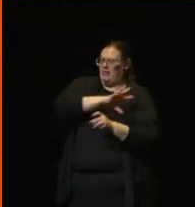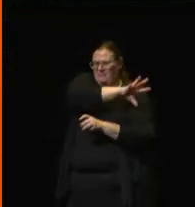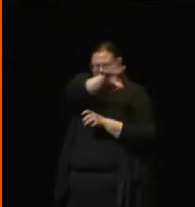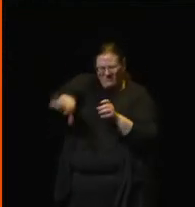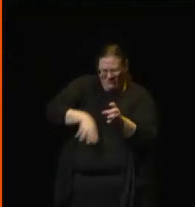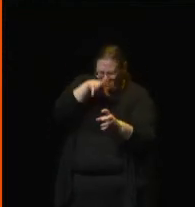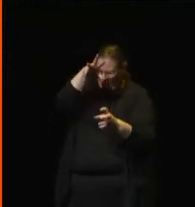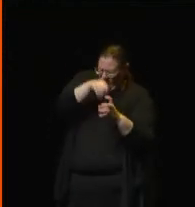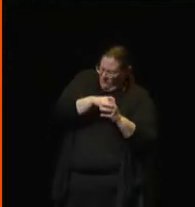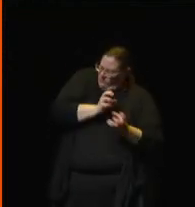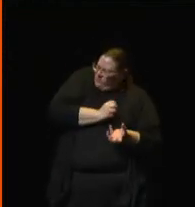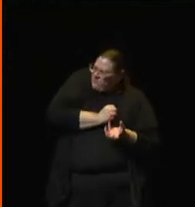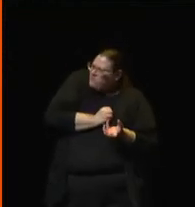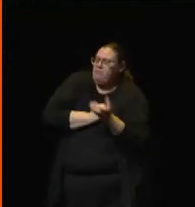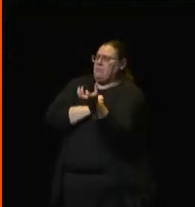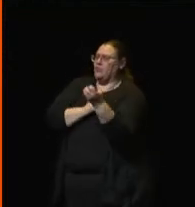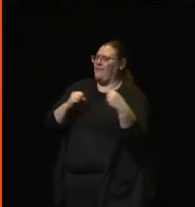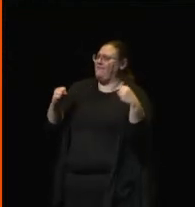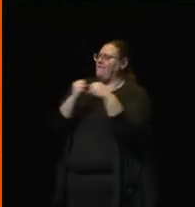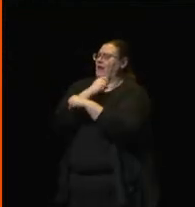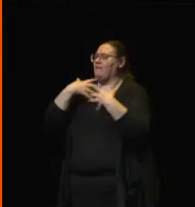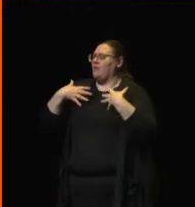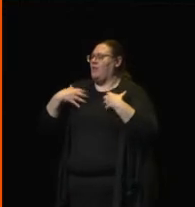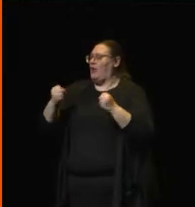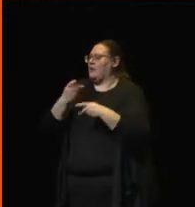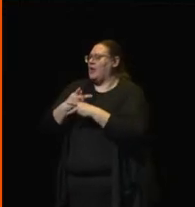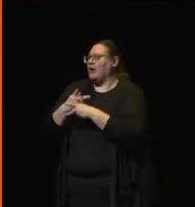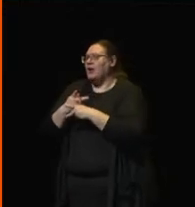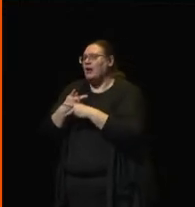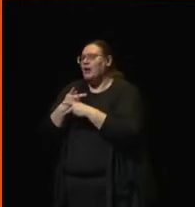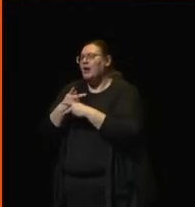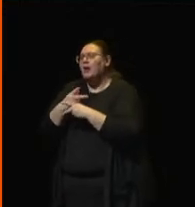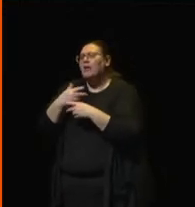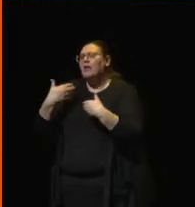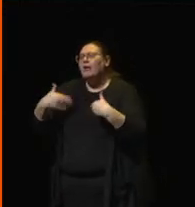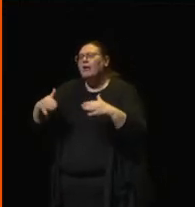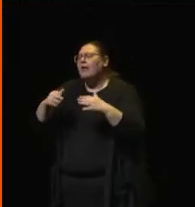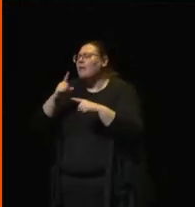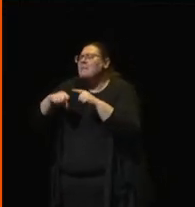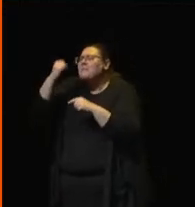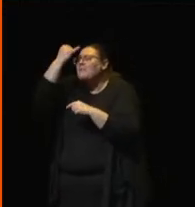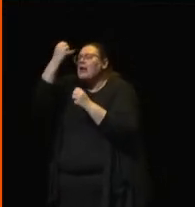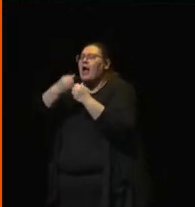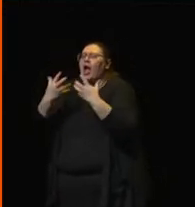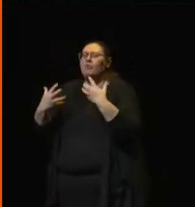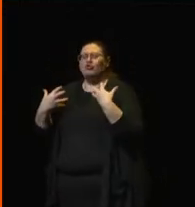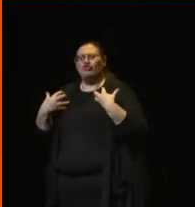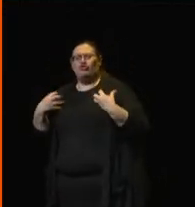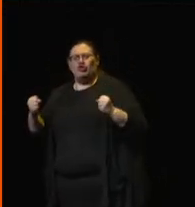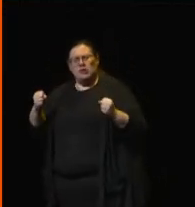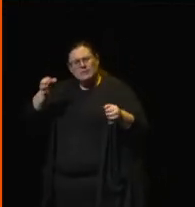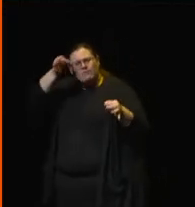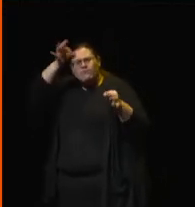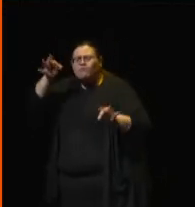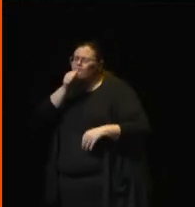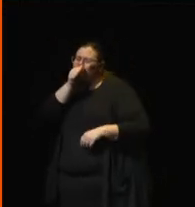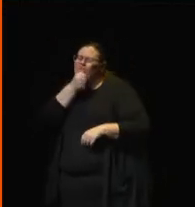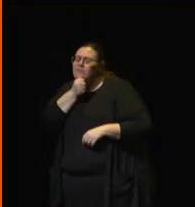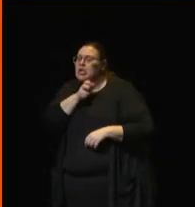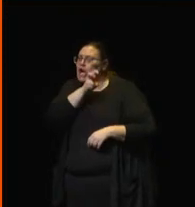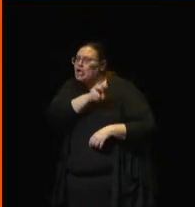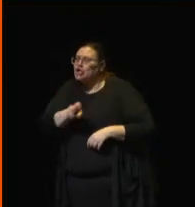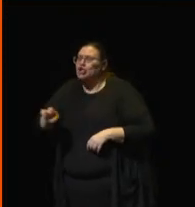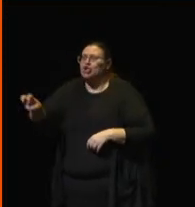fight, including an incomprehensible amount of courage and determination to endure a journey that would